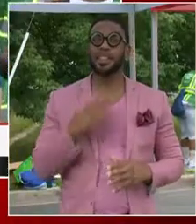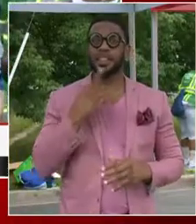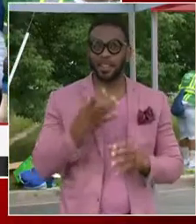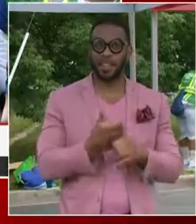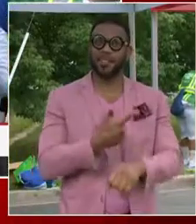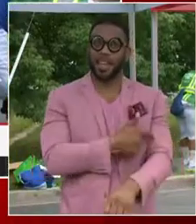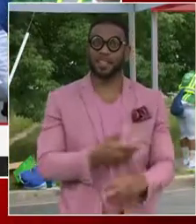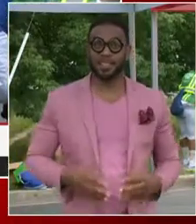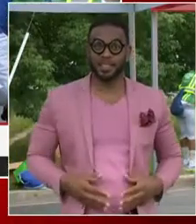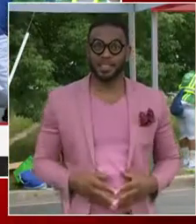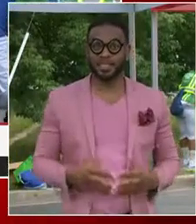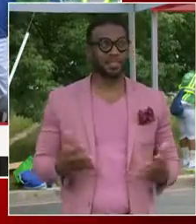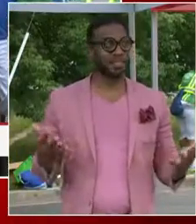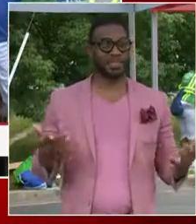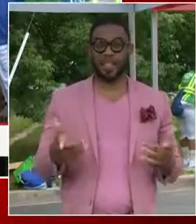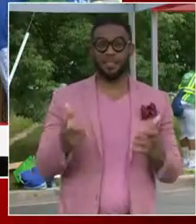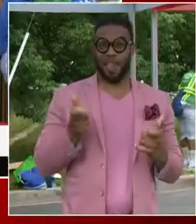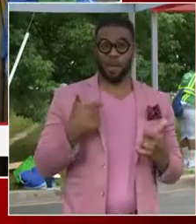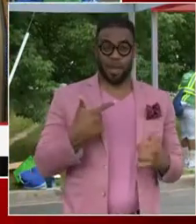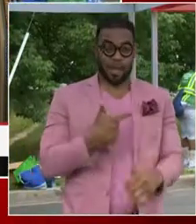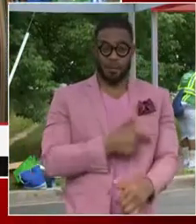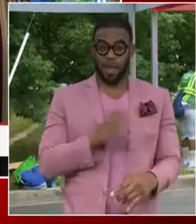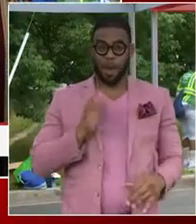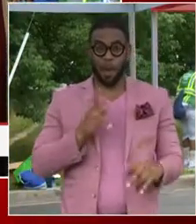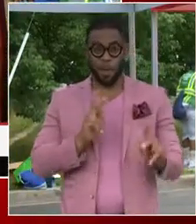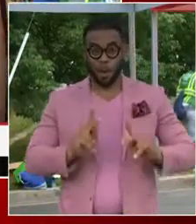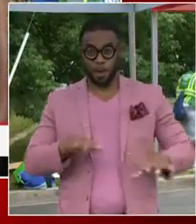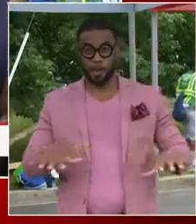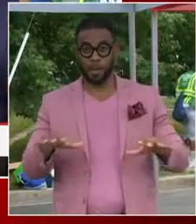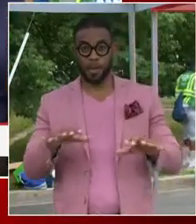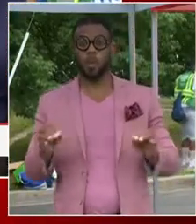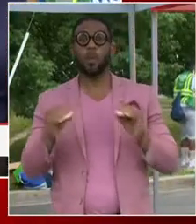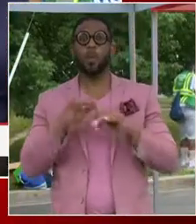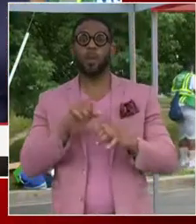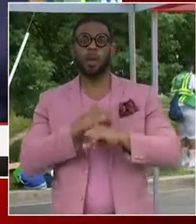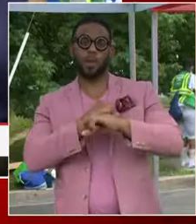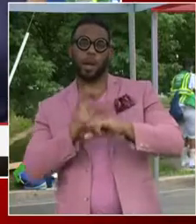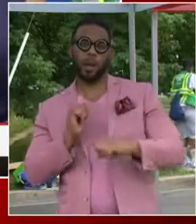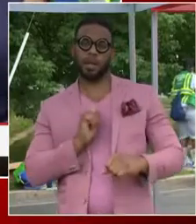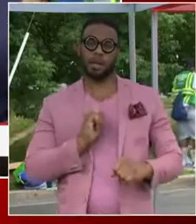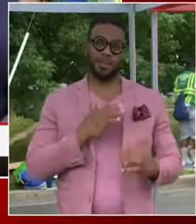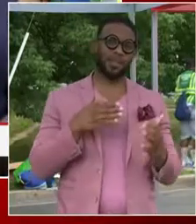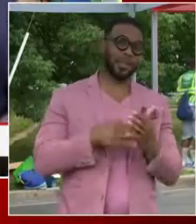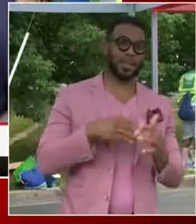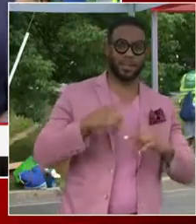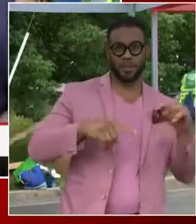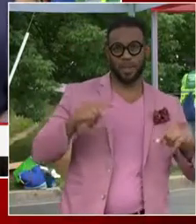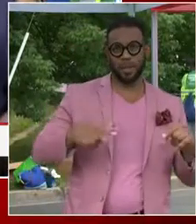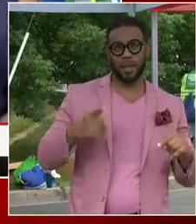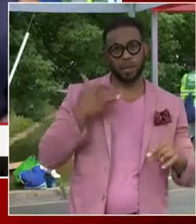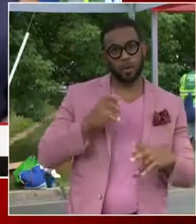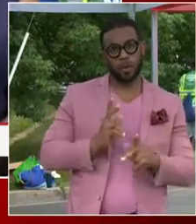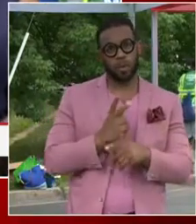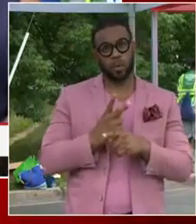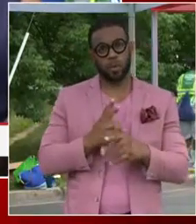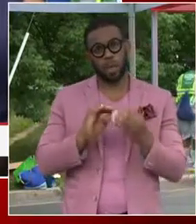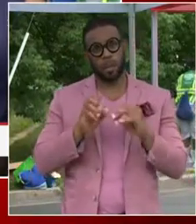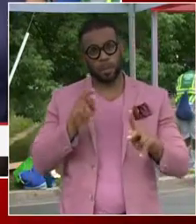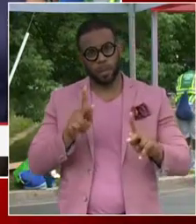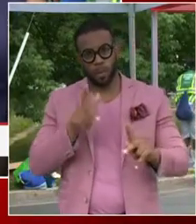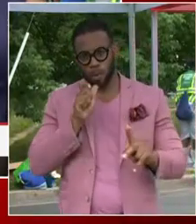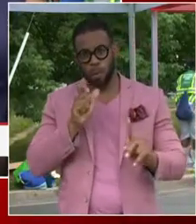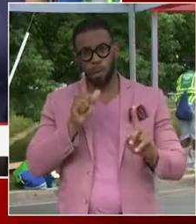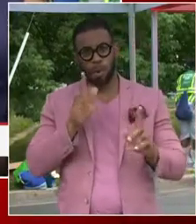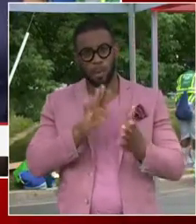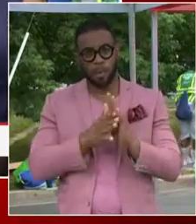get vaccinated. The faster that we vaccinate our population, the more we can protect ourselves against variants. If we reduce the number of people who are